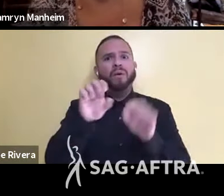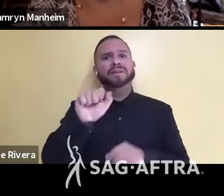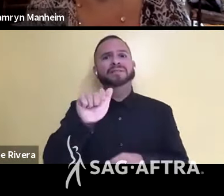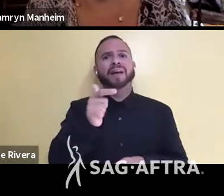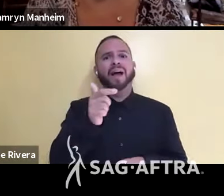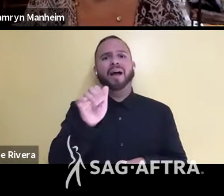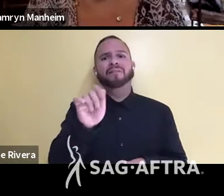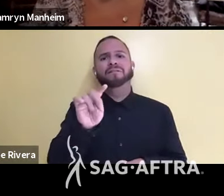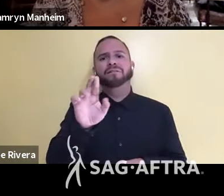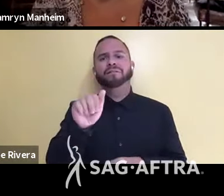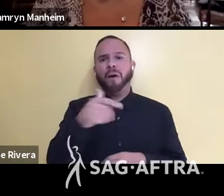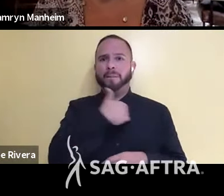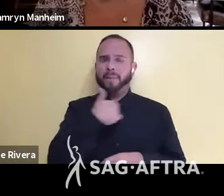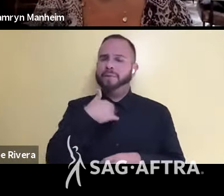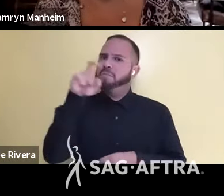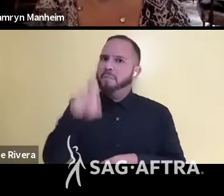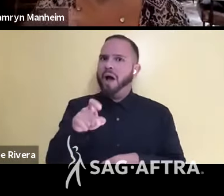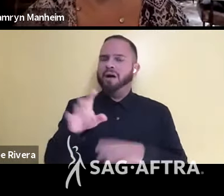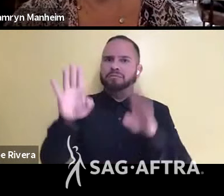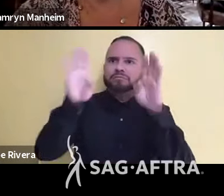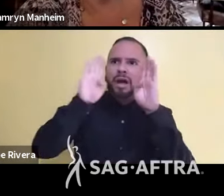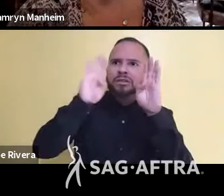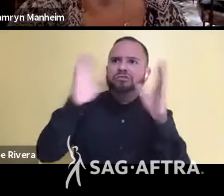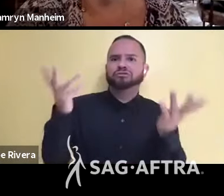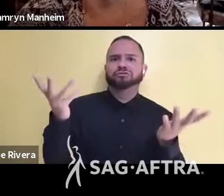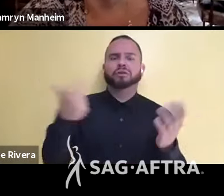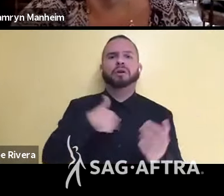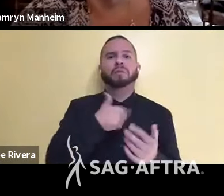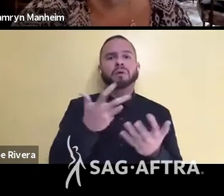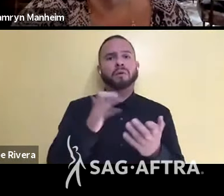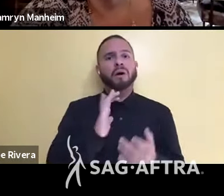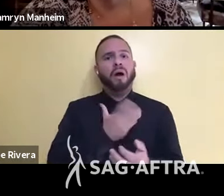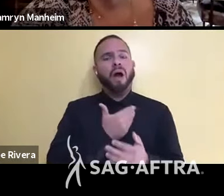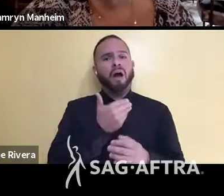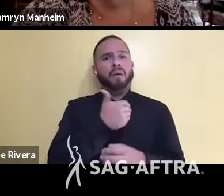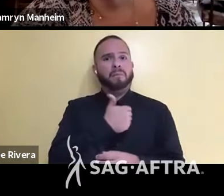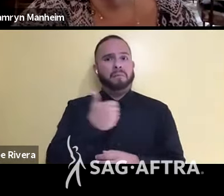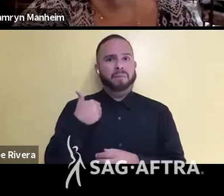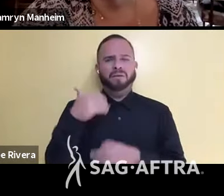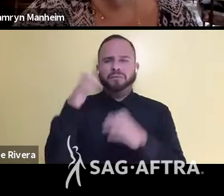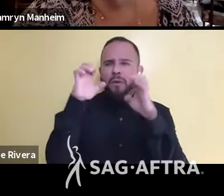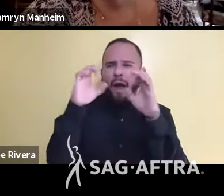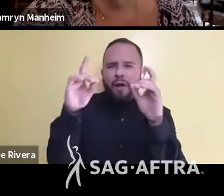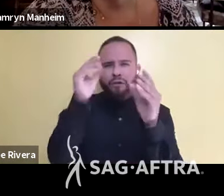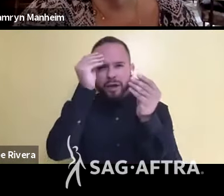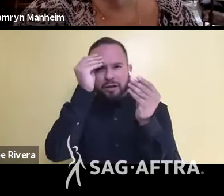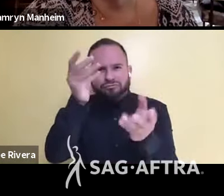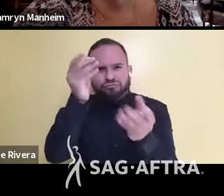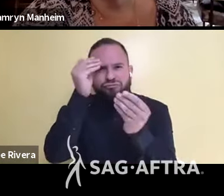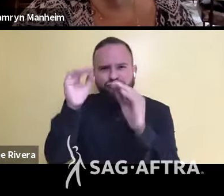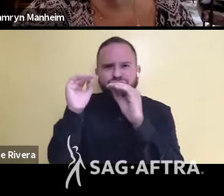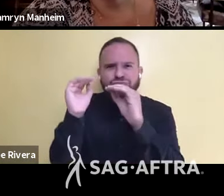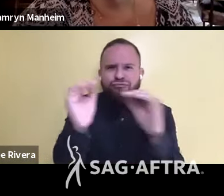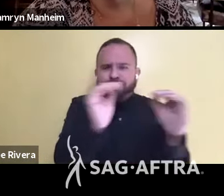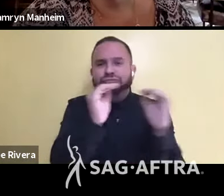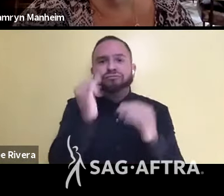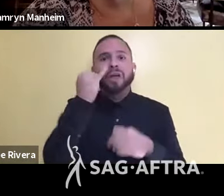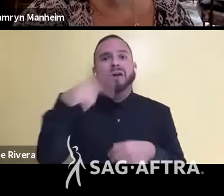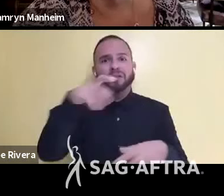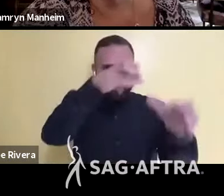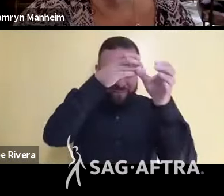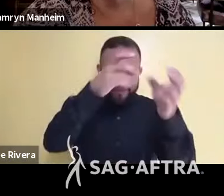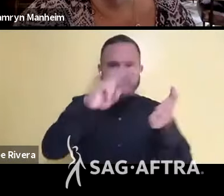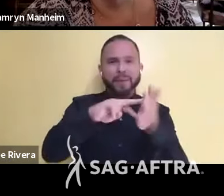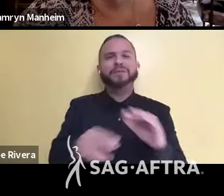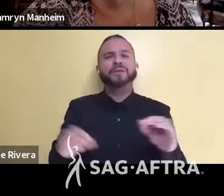members must be paid attention to. We want our membership to be educated. The more knowledge we have, the more self-determination we